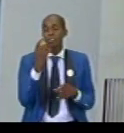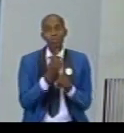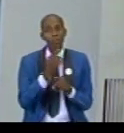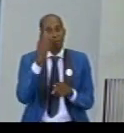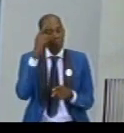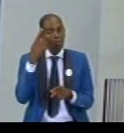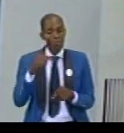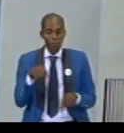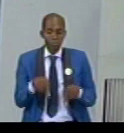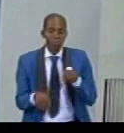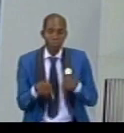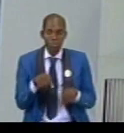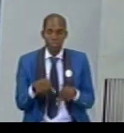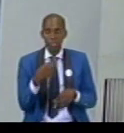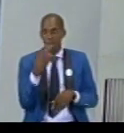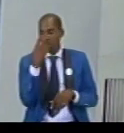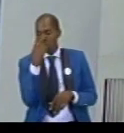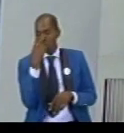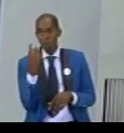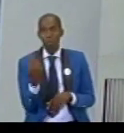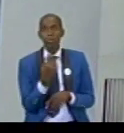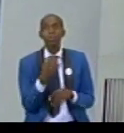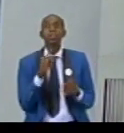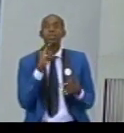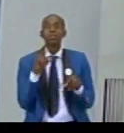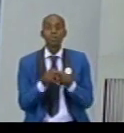We're waiting for you. Check it up. No movement.